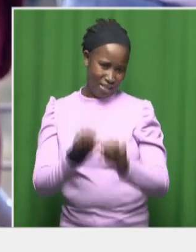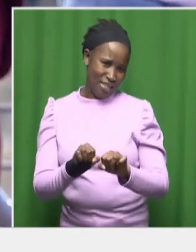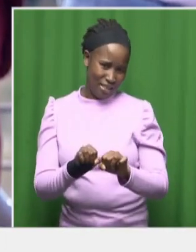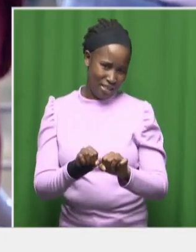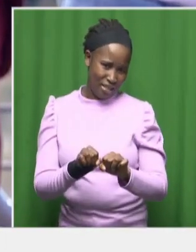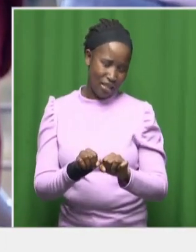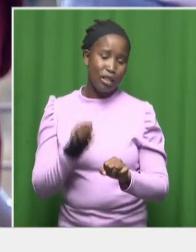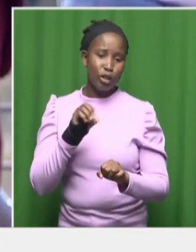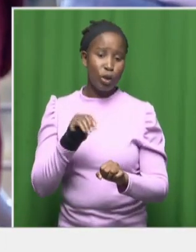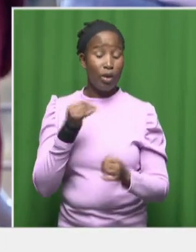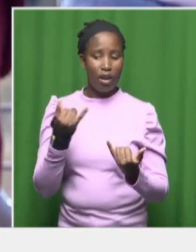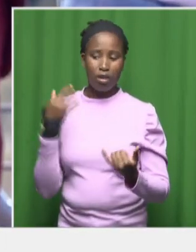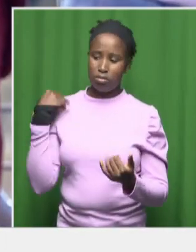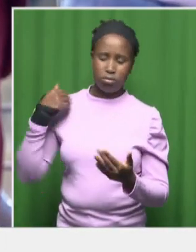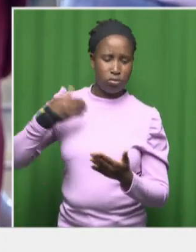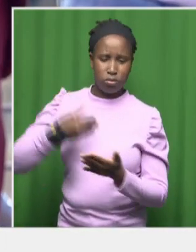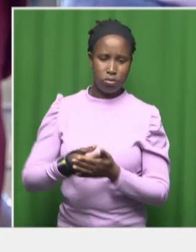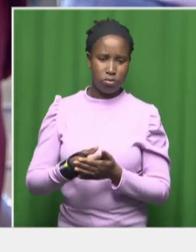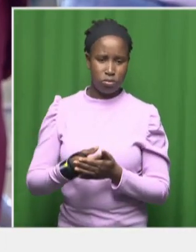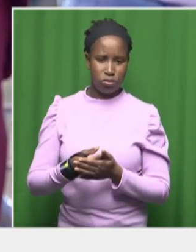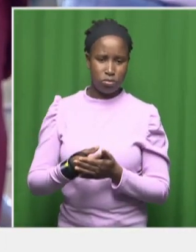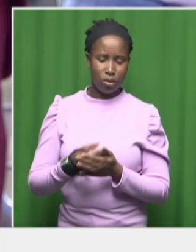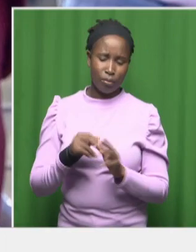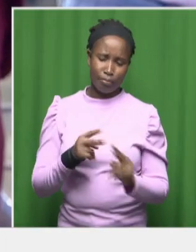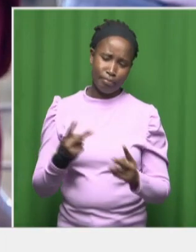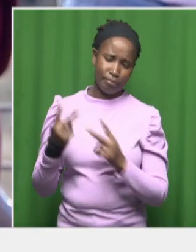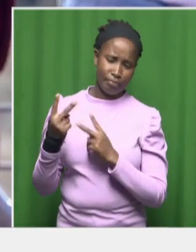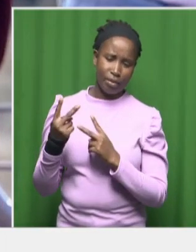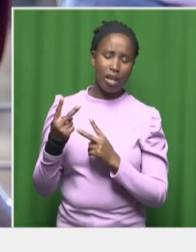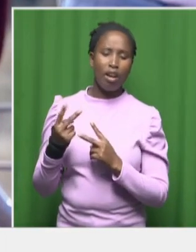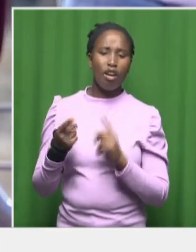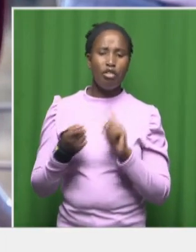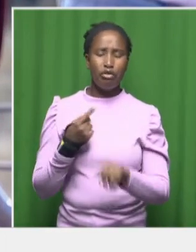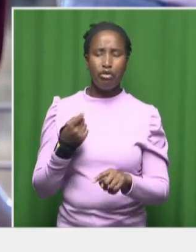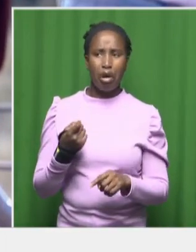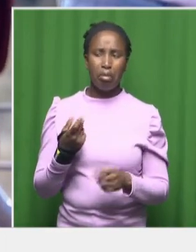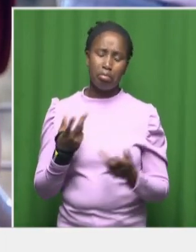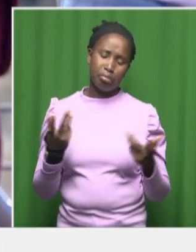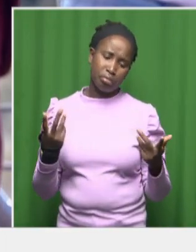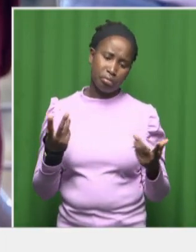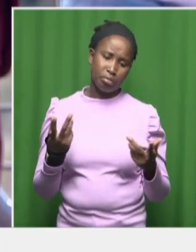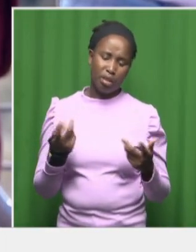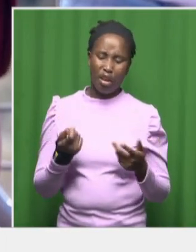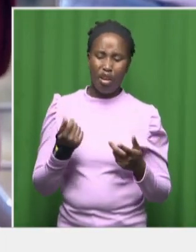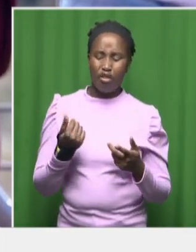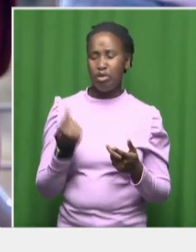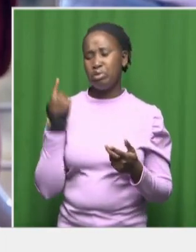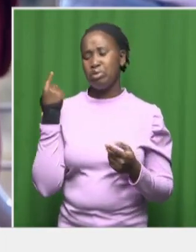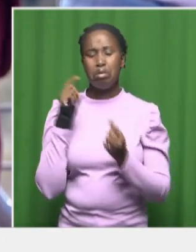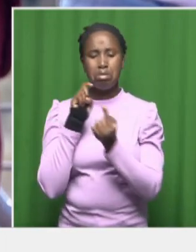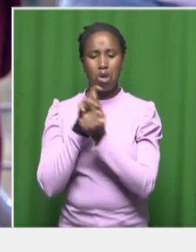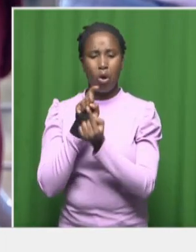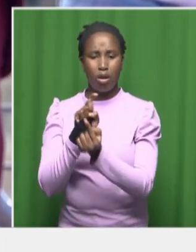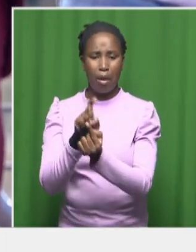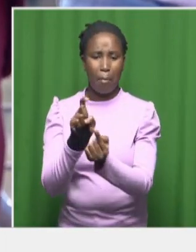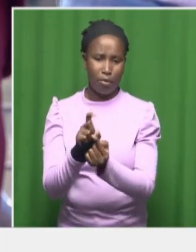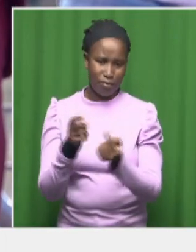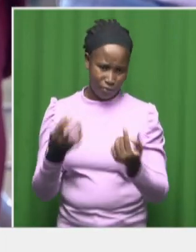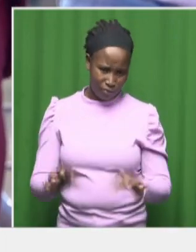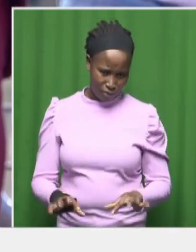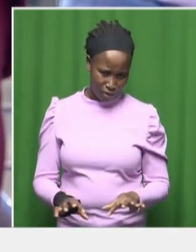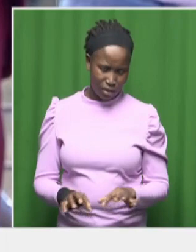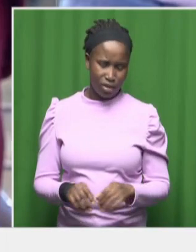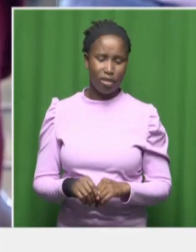how far you have come, especially in the last few, tournaments, and we've watched the Quad Series